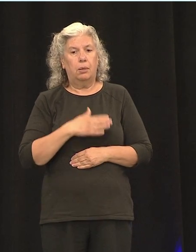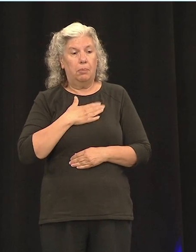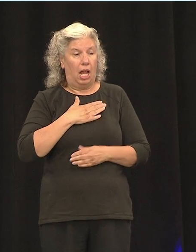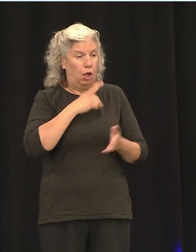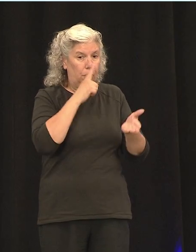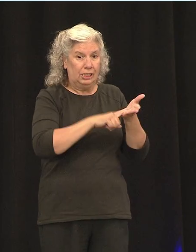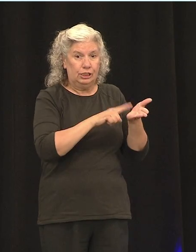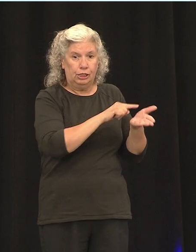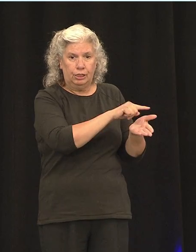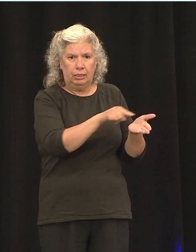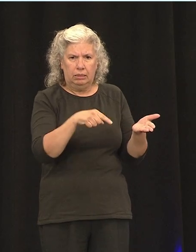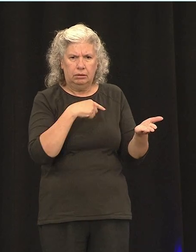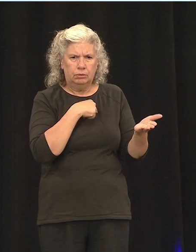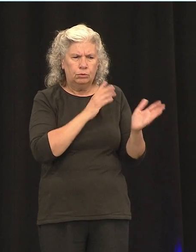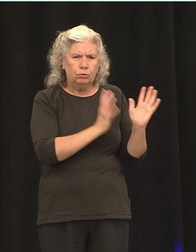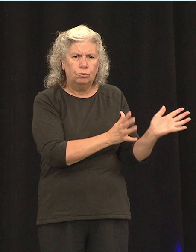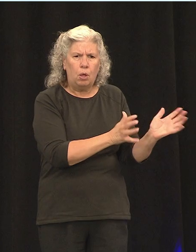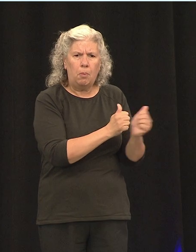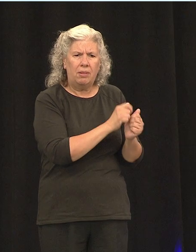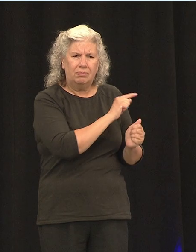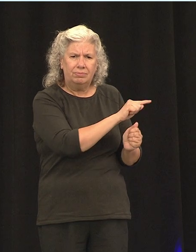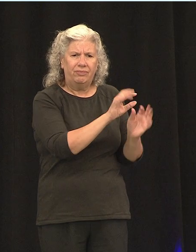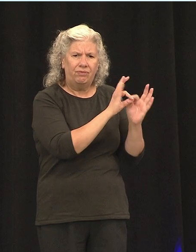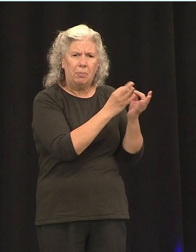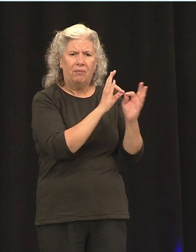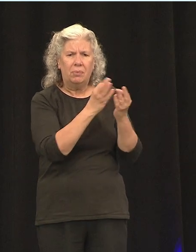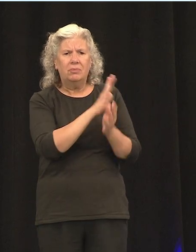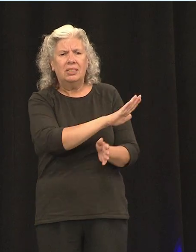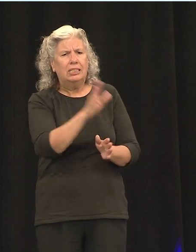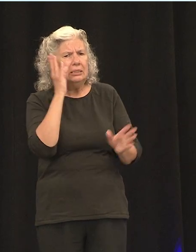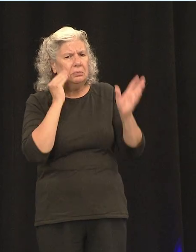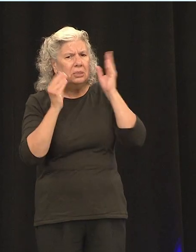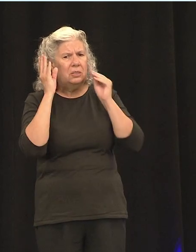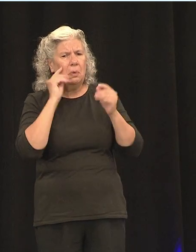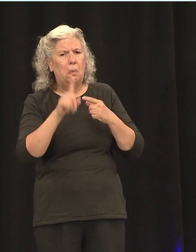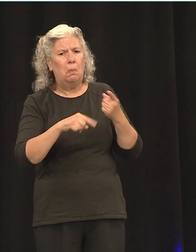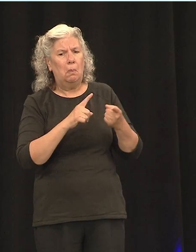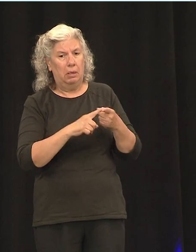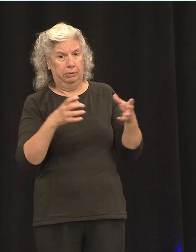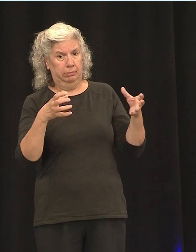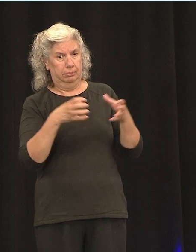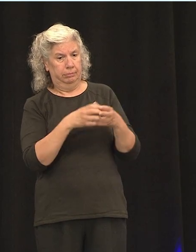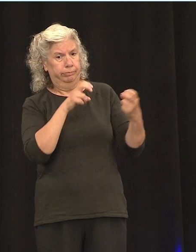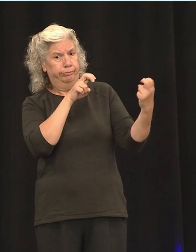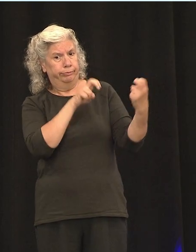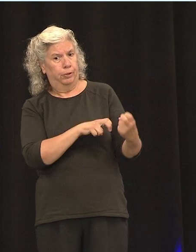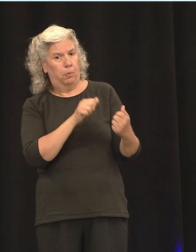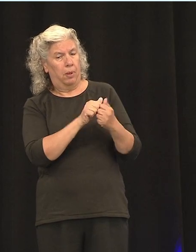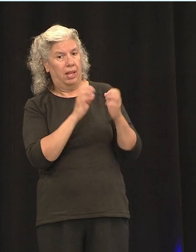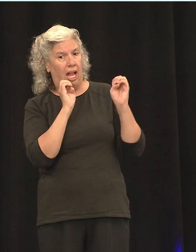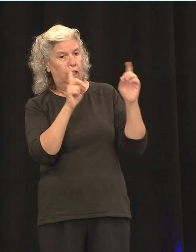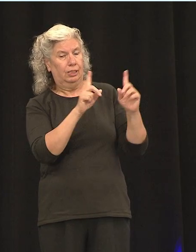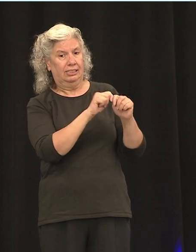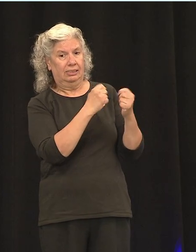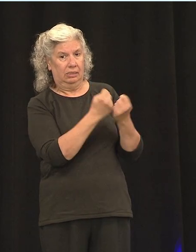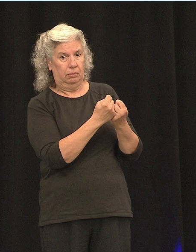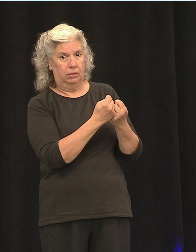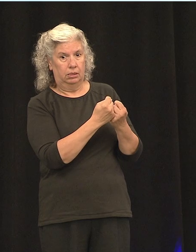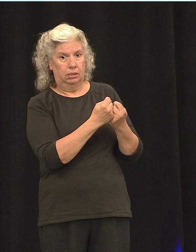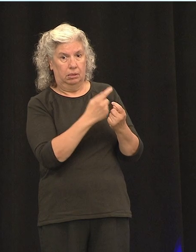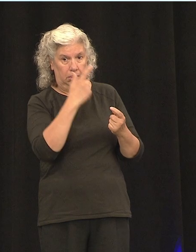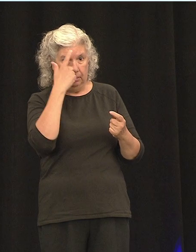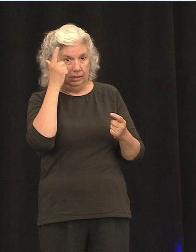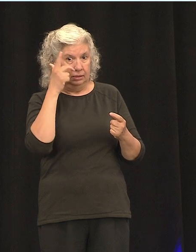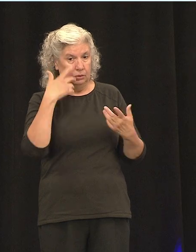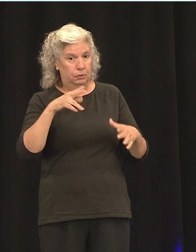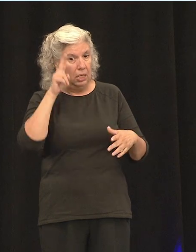meet with the education teams. And because Usher syndrome is so rare, often educators have never met a